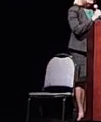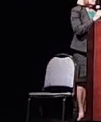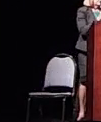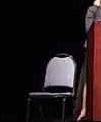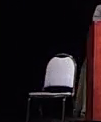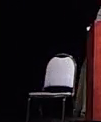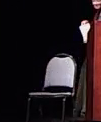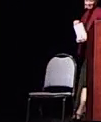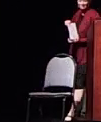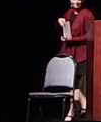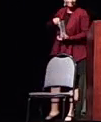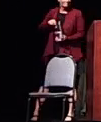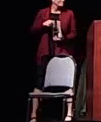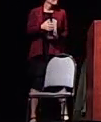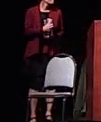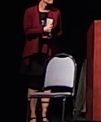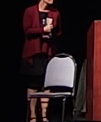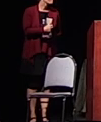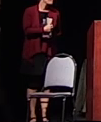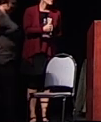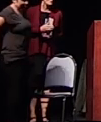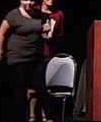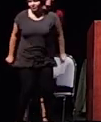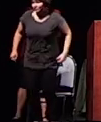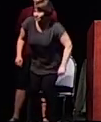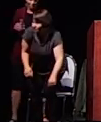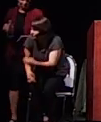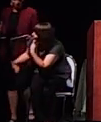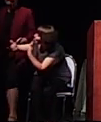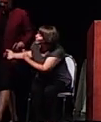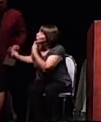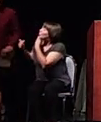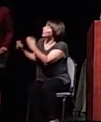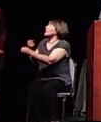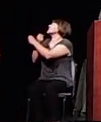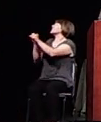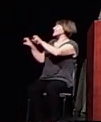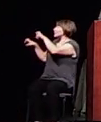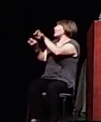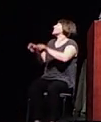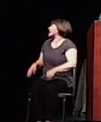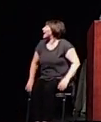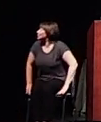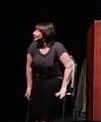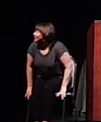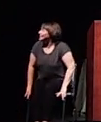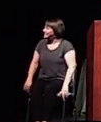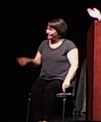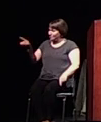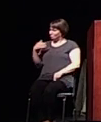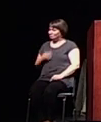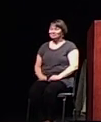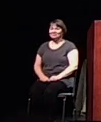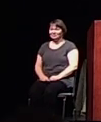Thank you so much, Ellie. Dr. Michaels, safe travels to you. I thoroughly enjoyed the community